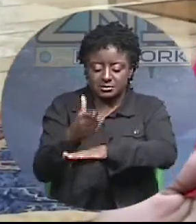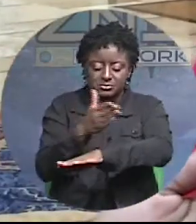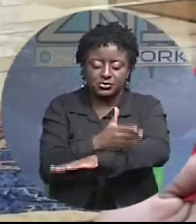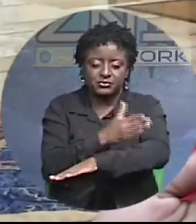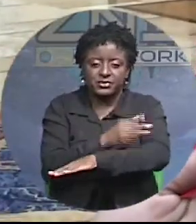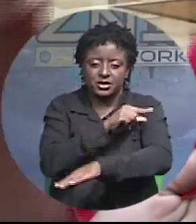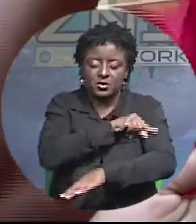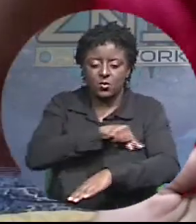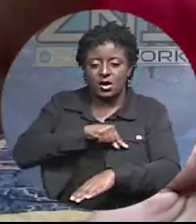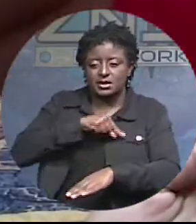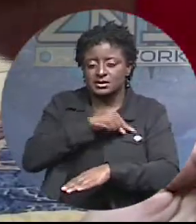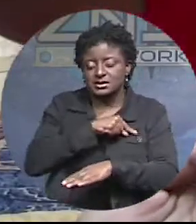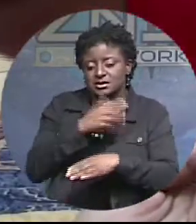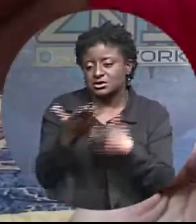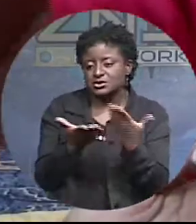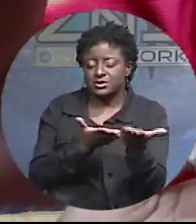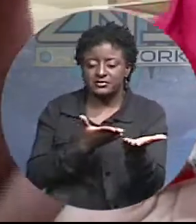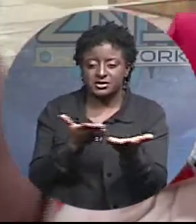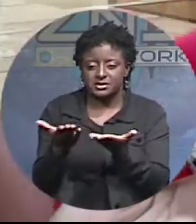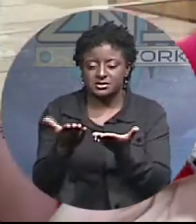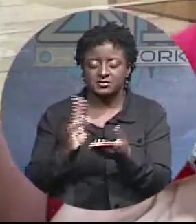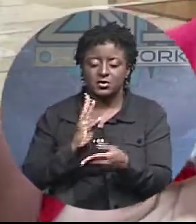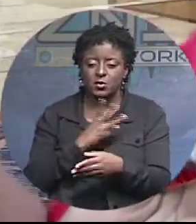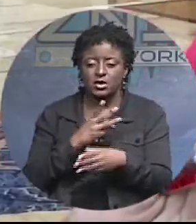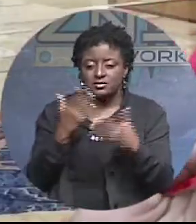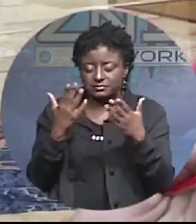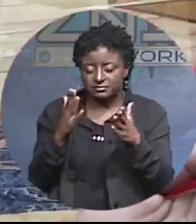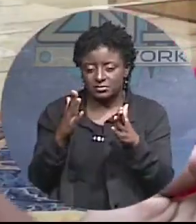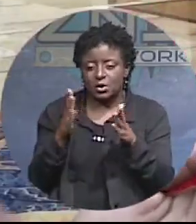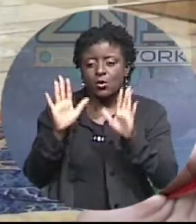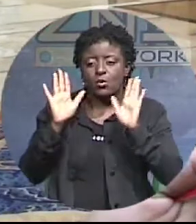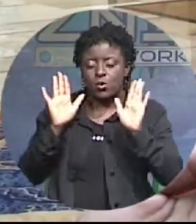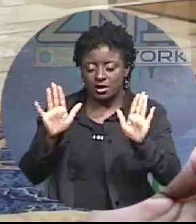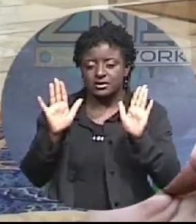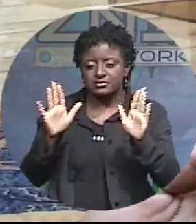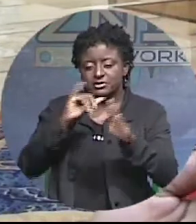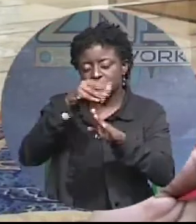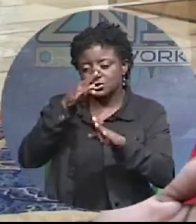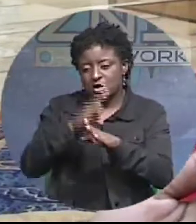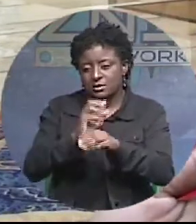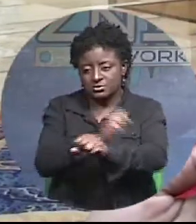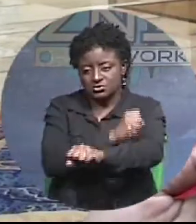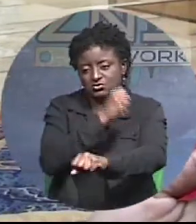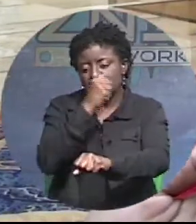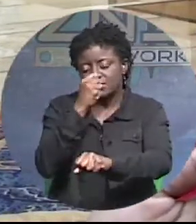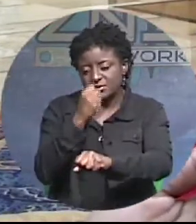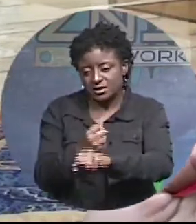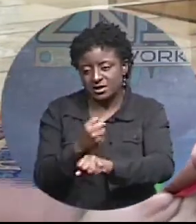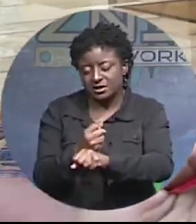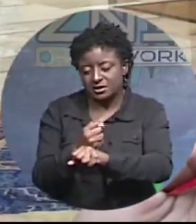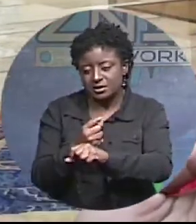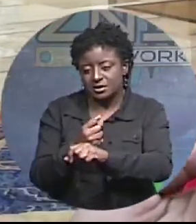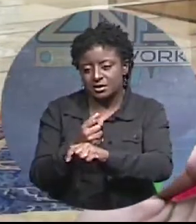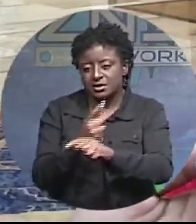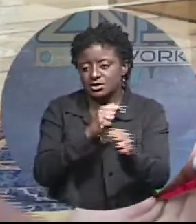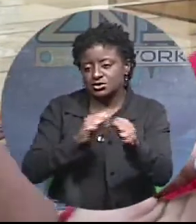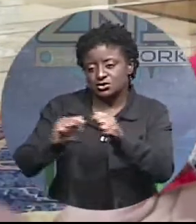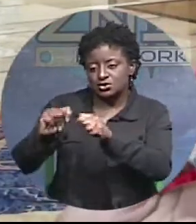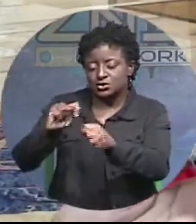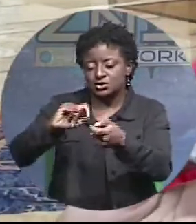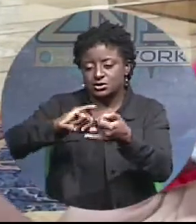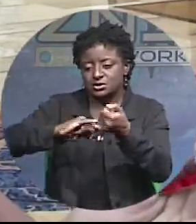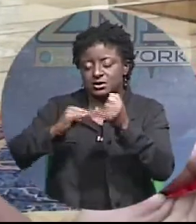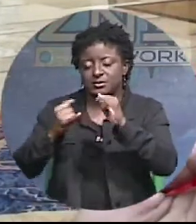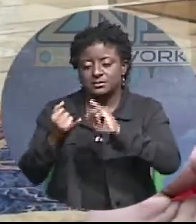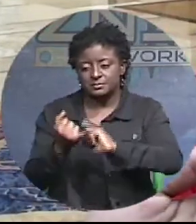that we have done a wonderful job of strengthening our product offering through, obviously, with Atlantis and